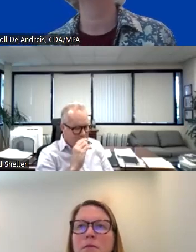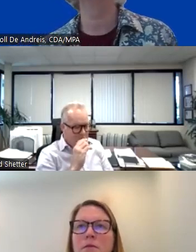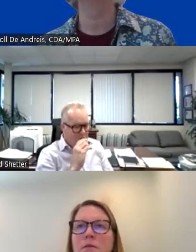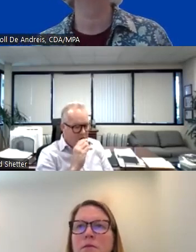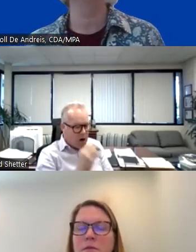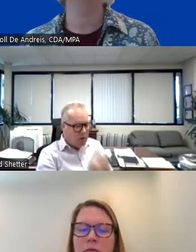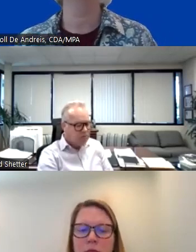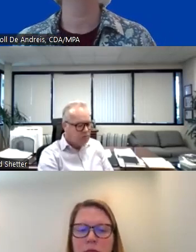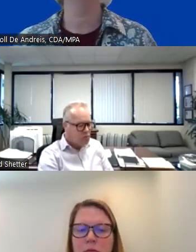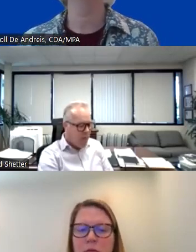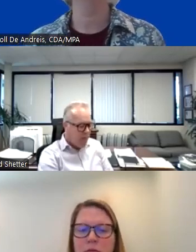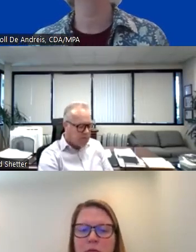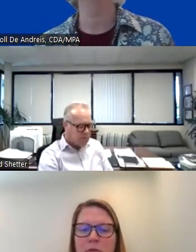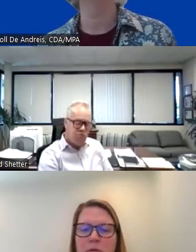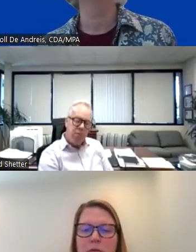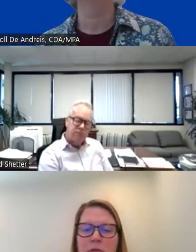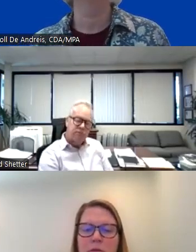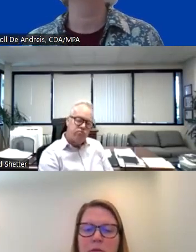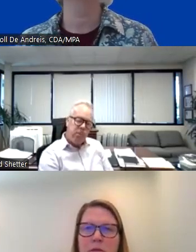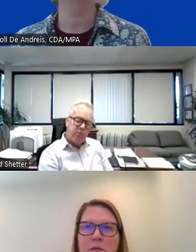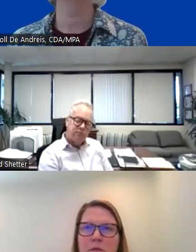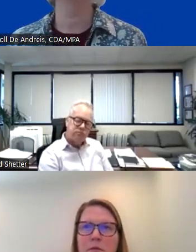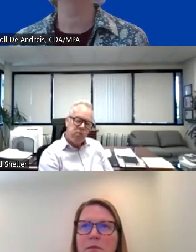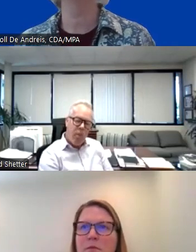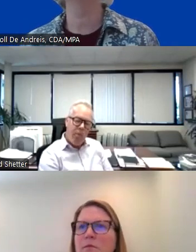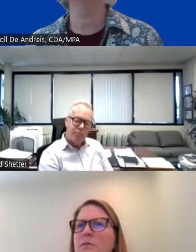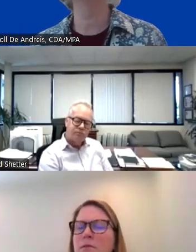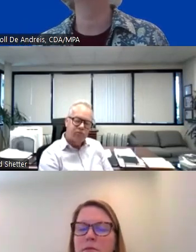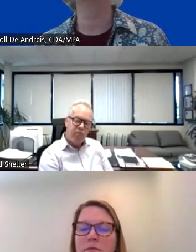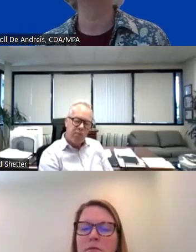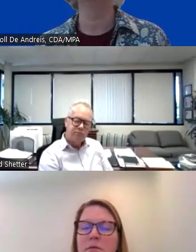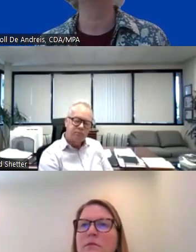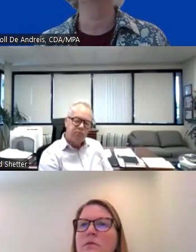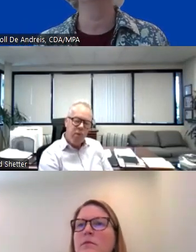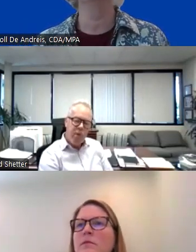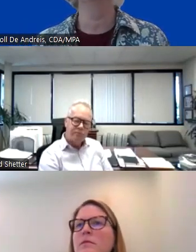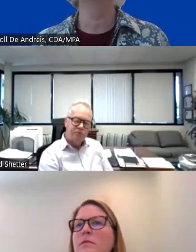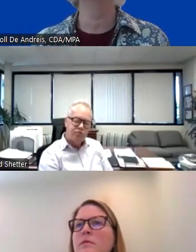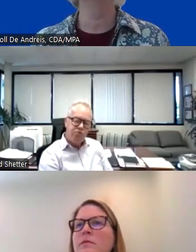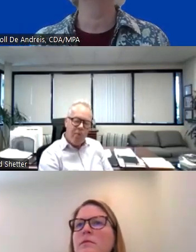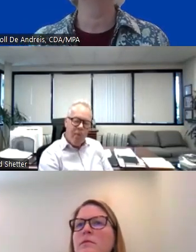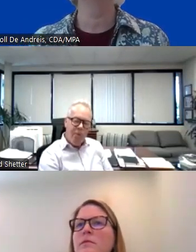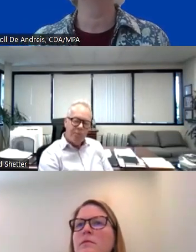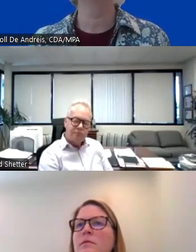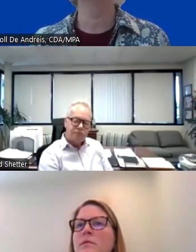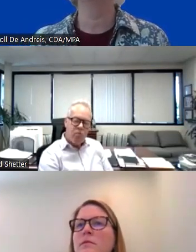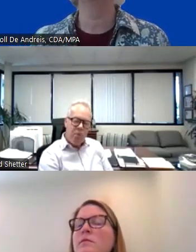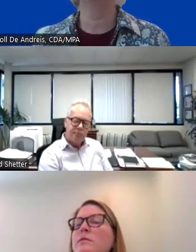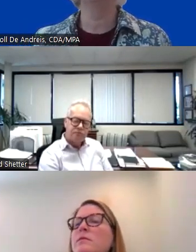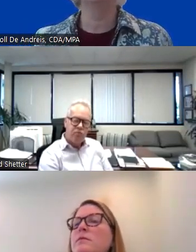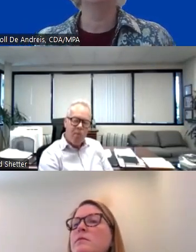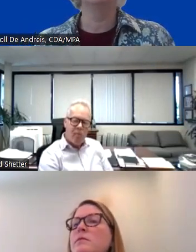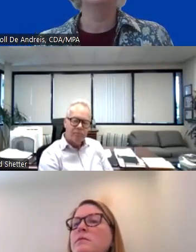be. And again, in other states, there are no wrong door systems sometimes do help individuals complete certain types